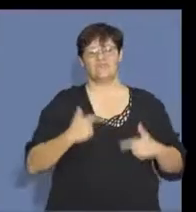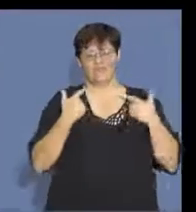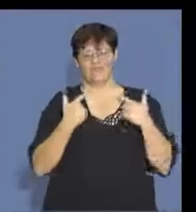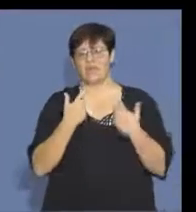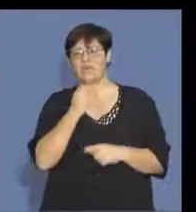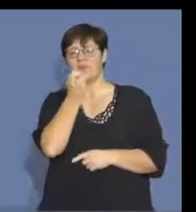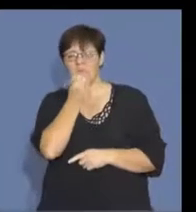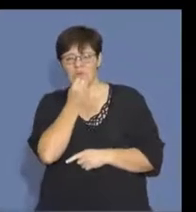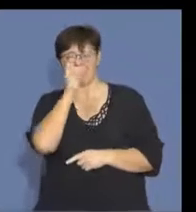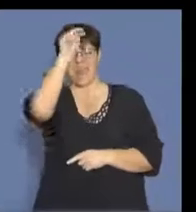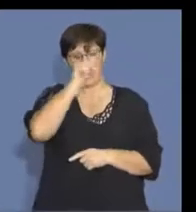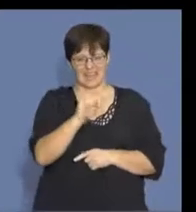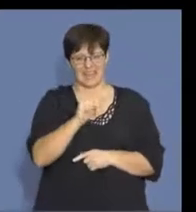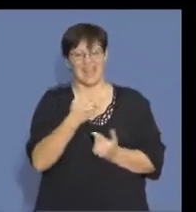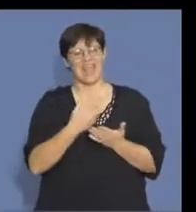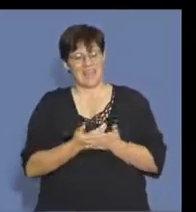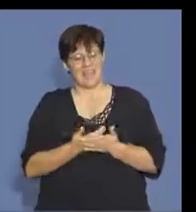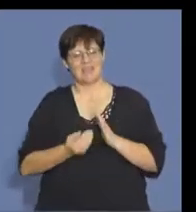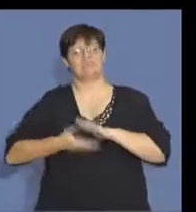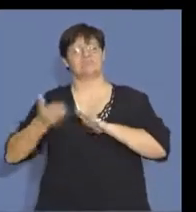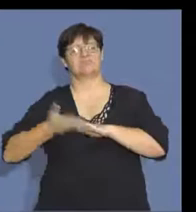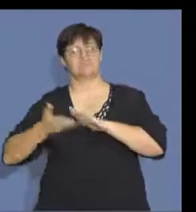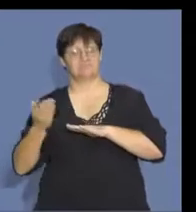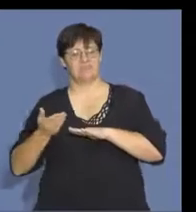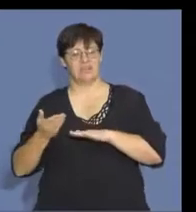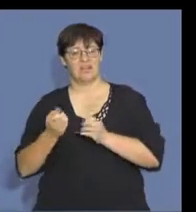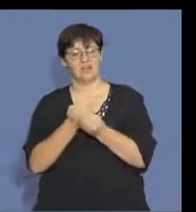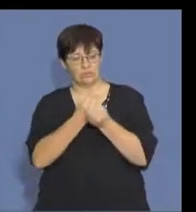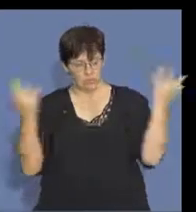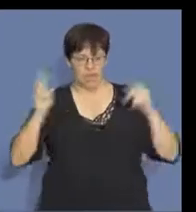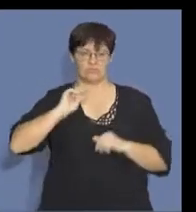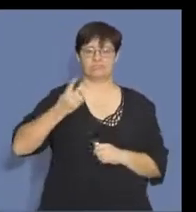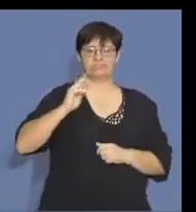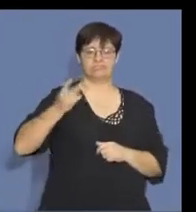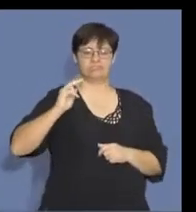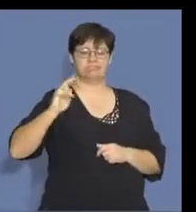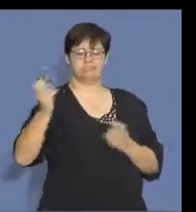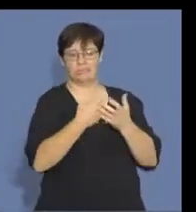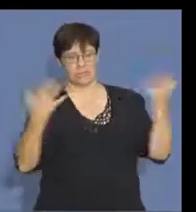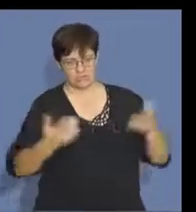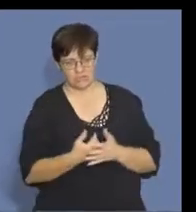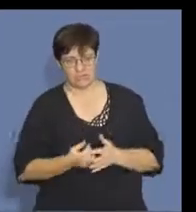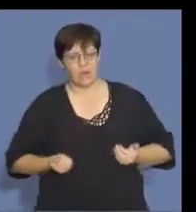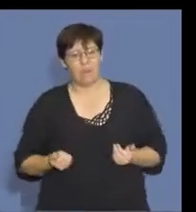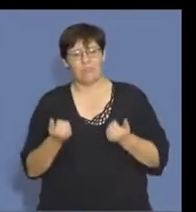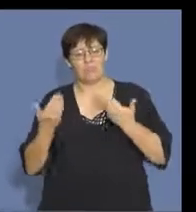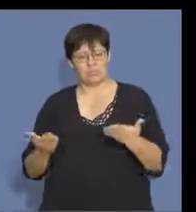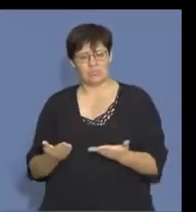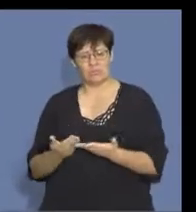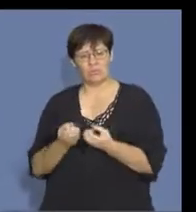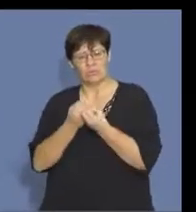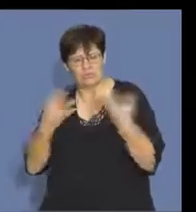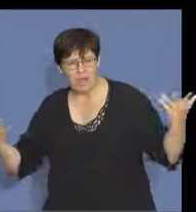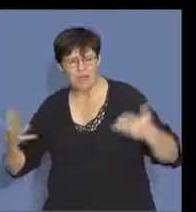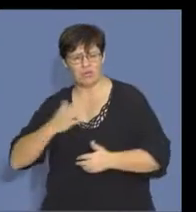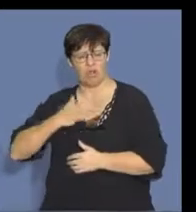the nitrogen and carry out an accelerated rate of photosynthesis. This means that they now produce large amounts of